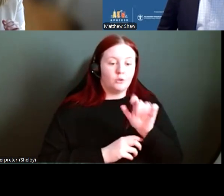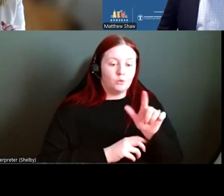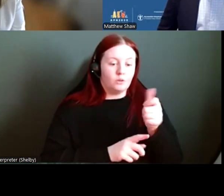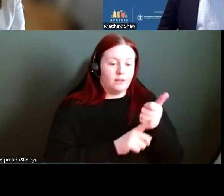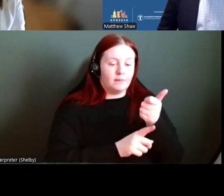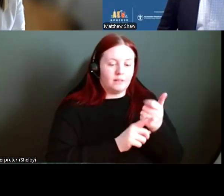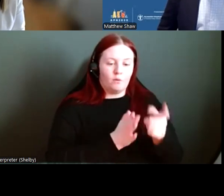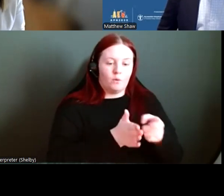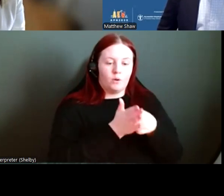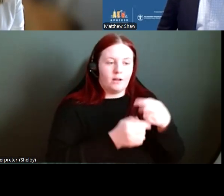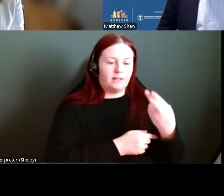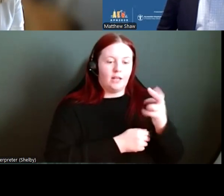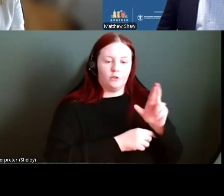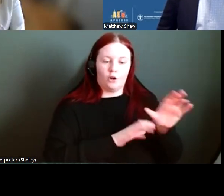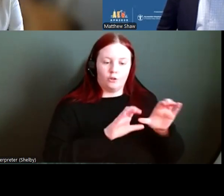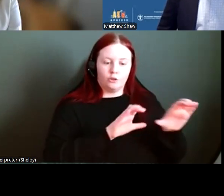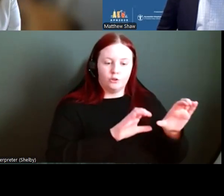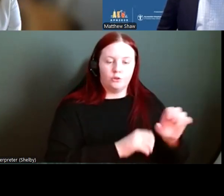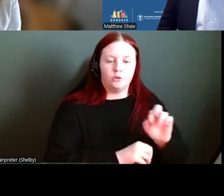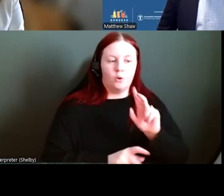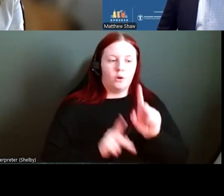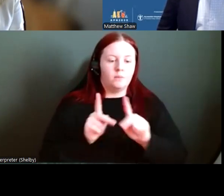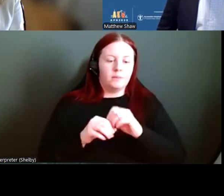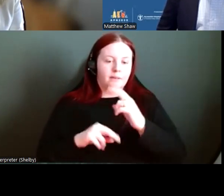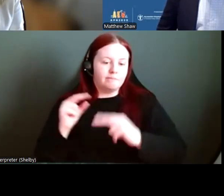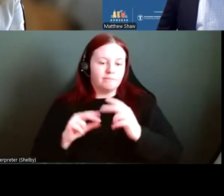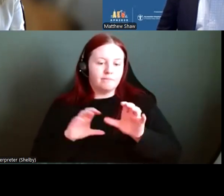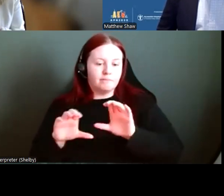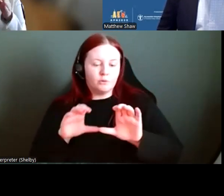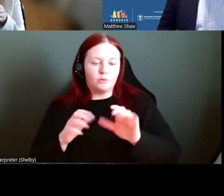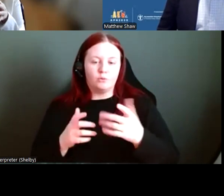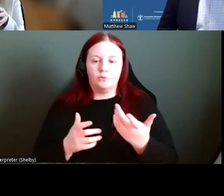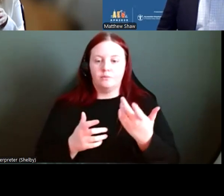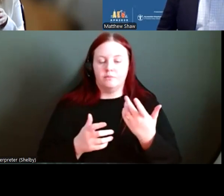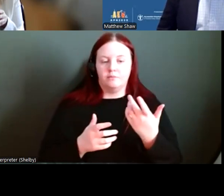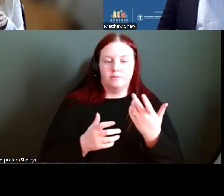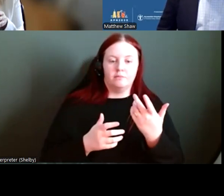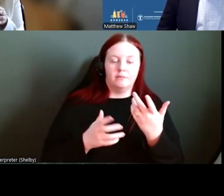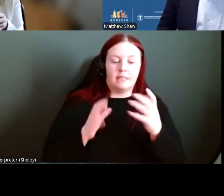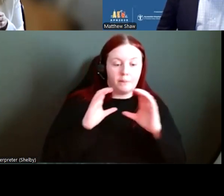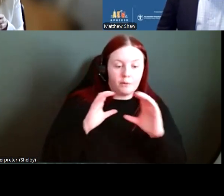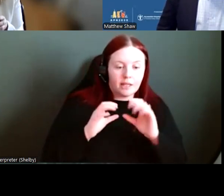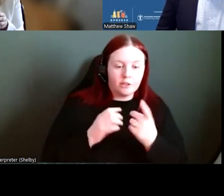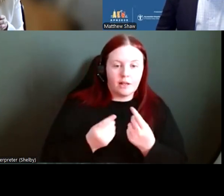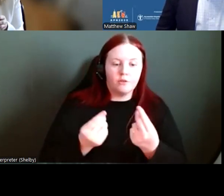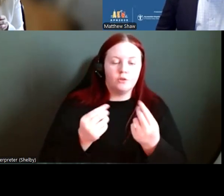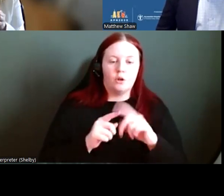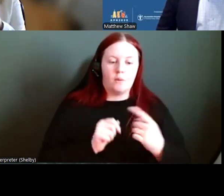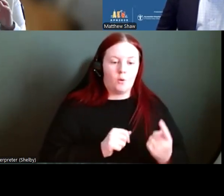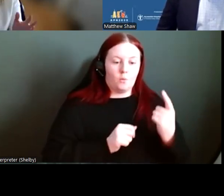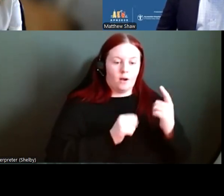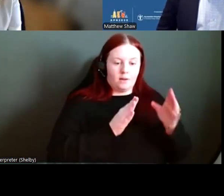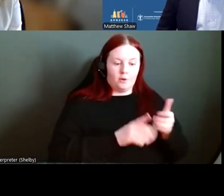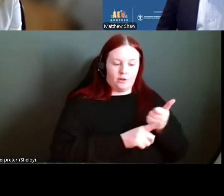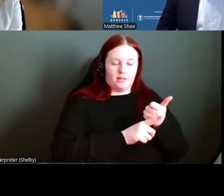and people in facilities need to take and communications need to take, but only one person owns that document or spreadsheet